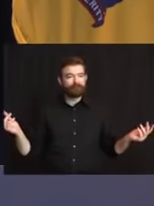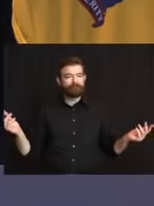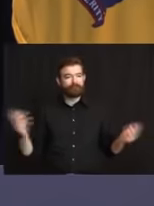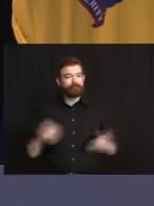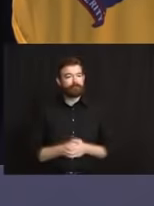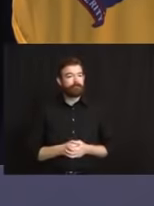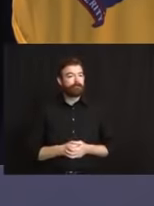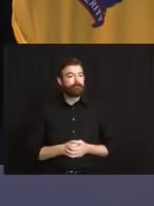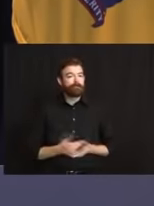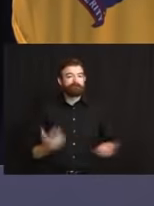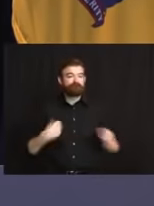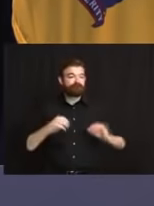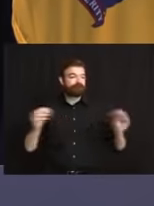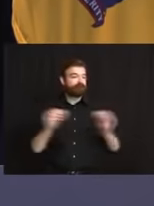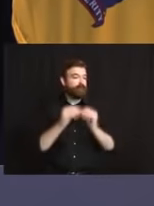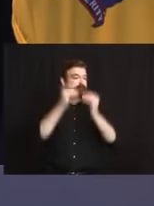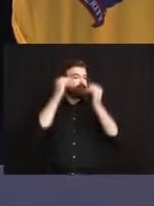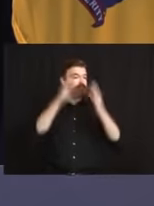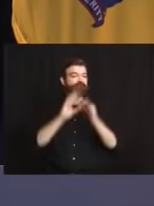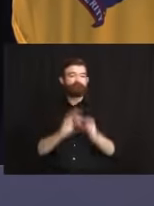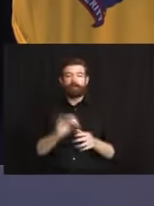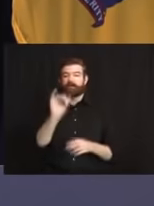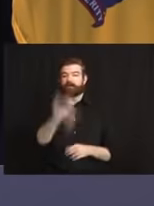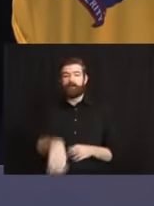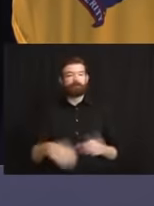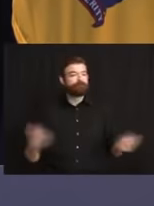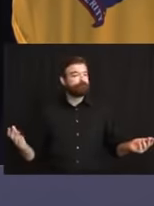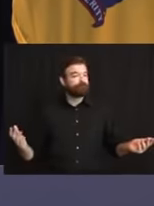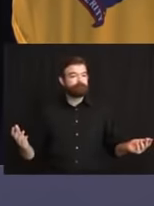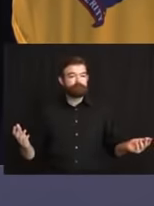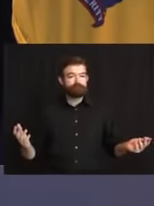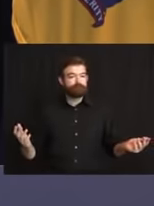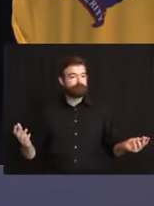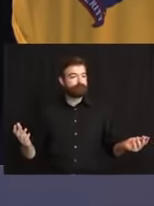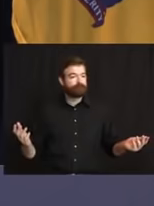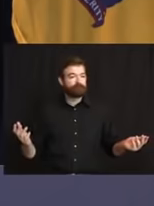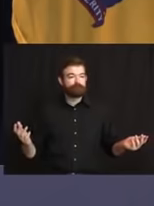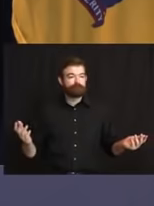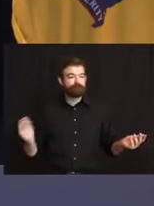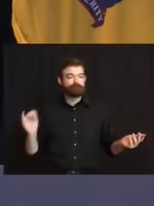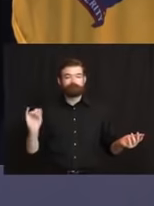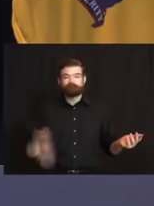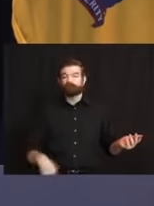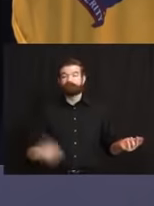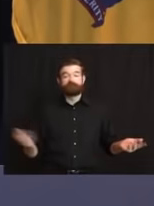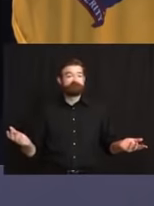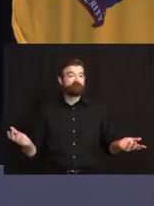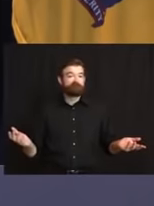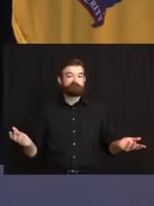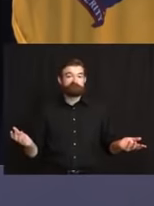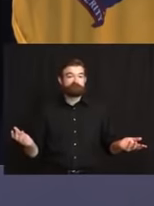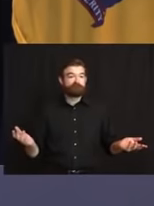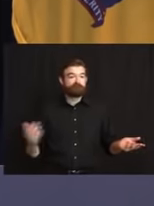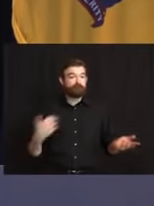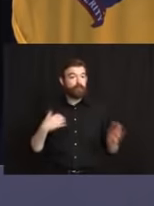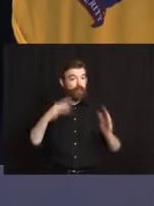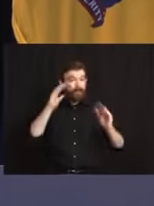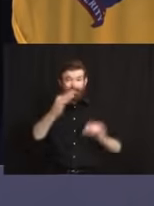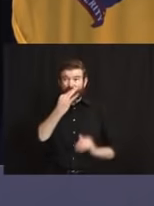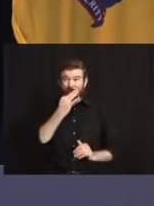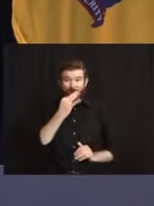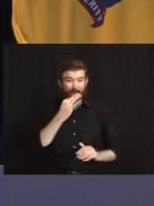of exceptions to what we announced yesterday. And, you know, again, I hope we get there sooner than later, believe me.